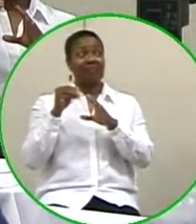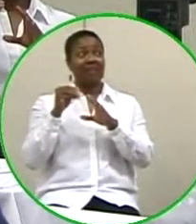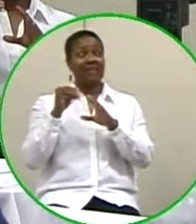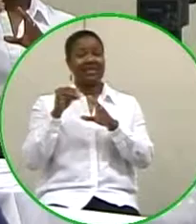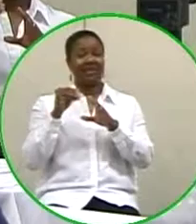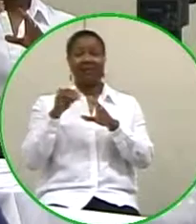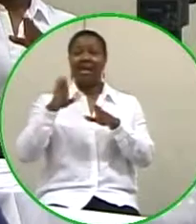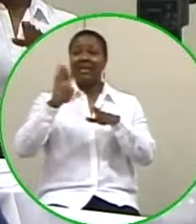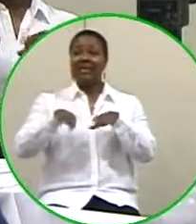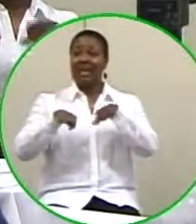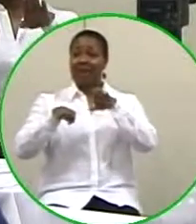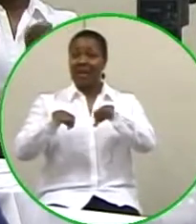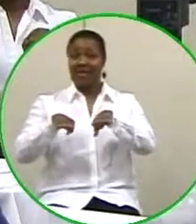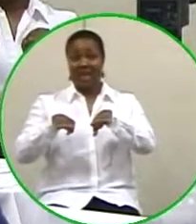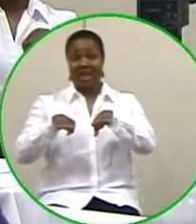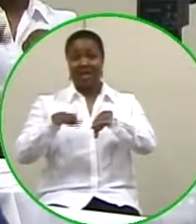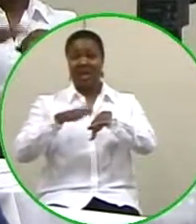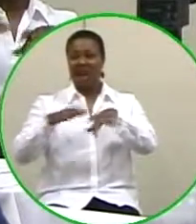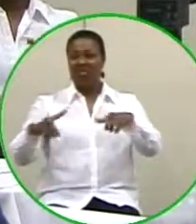on the plate.